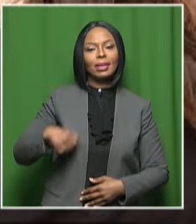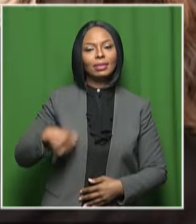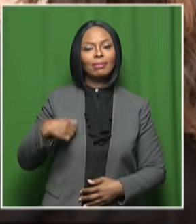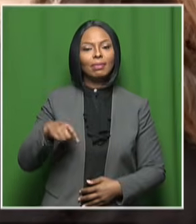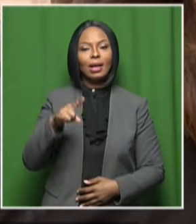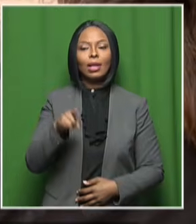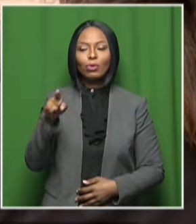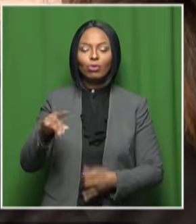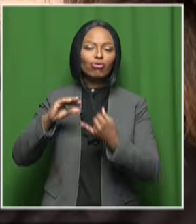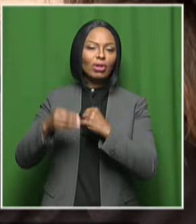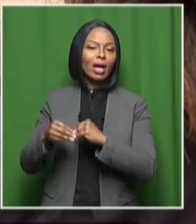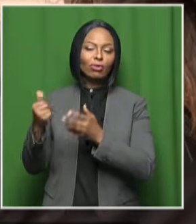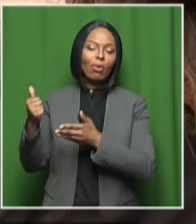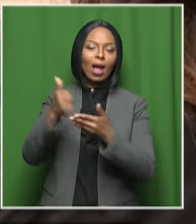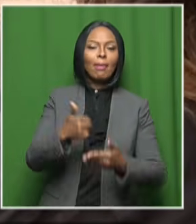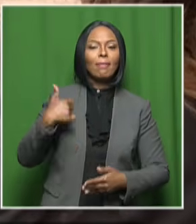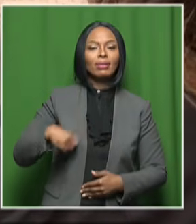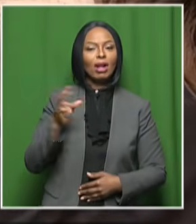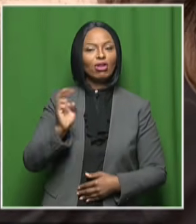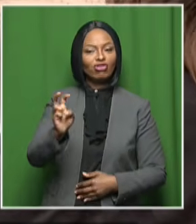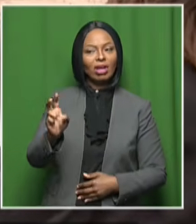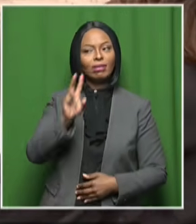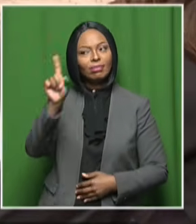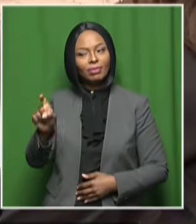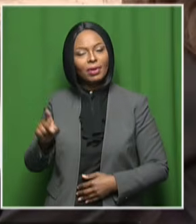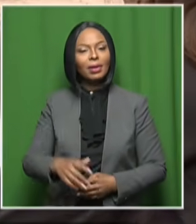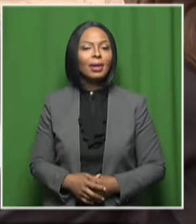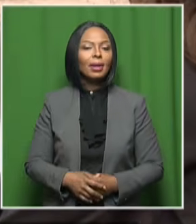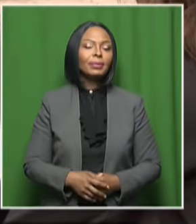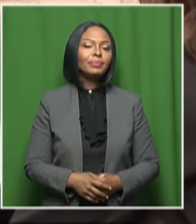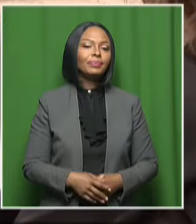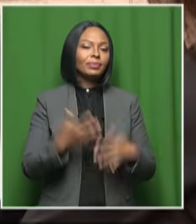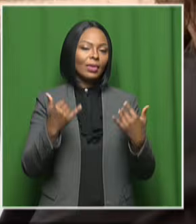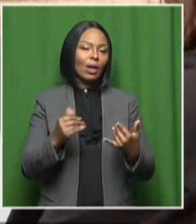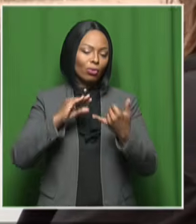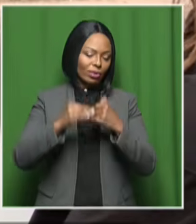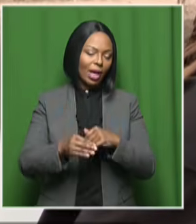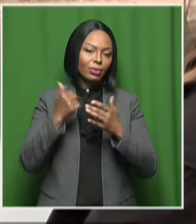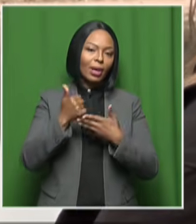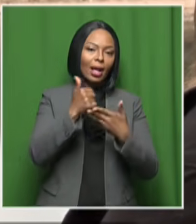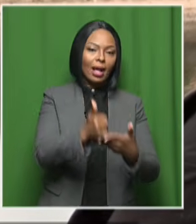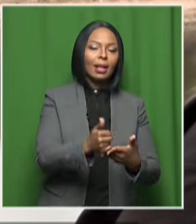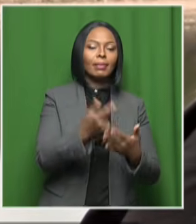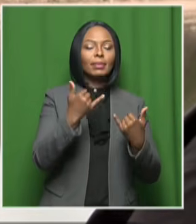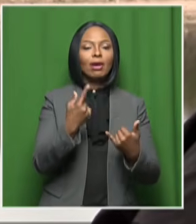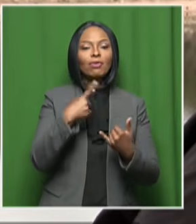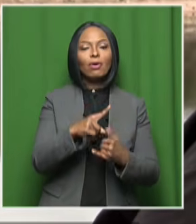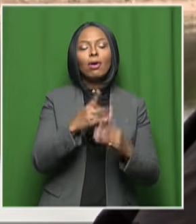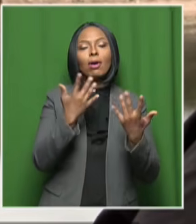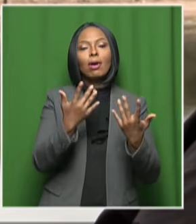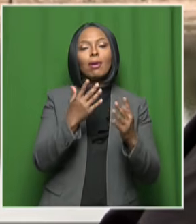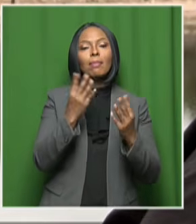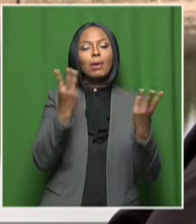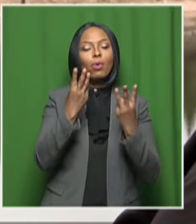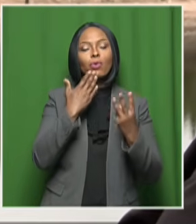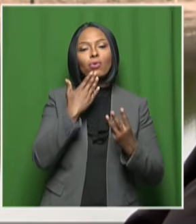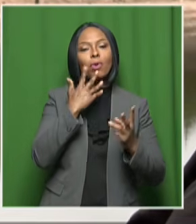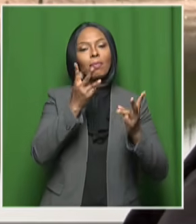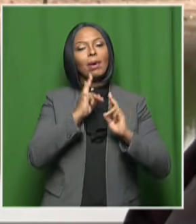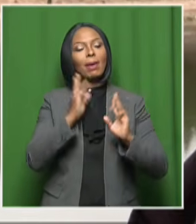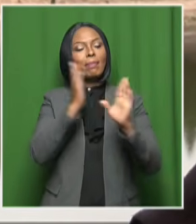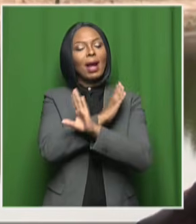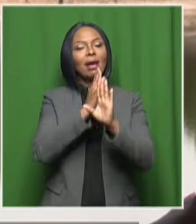I specifically represent the Tourism Forum, and we are the voice for the private tourism businesses,